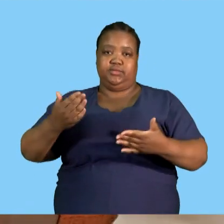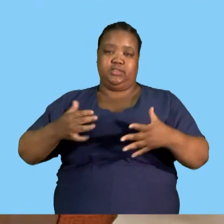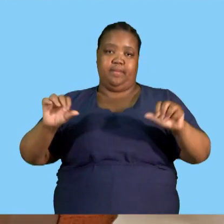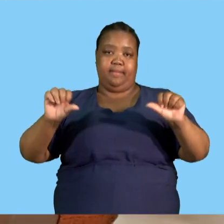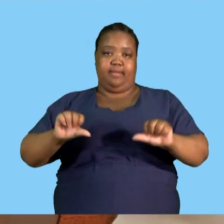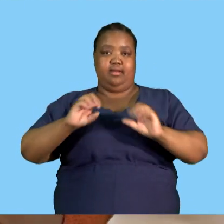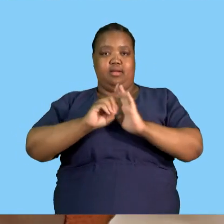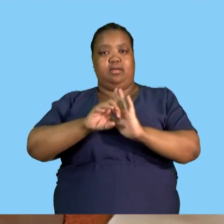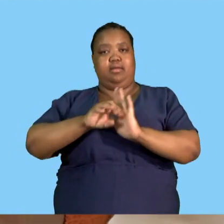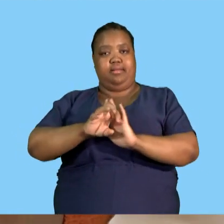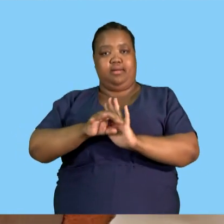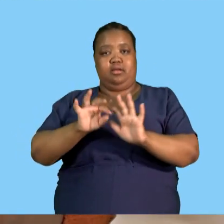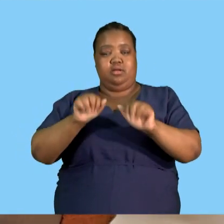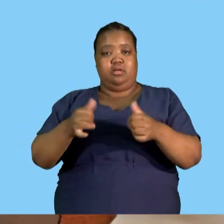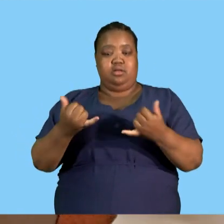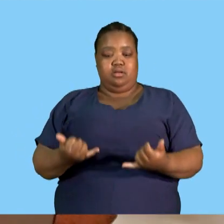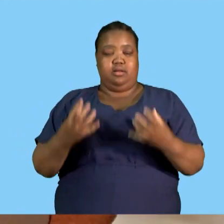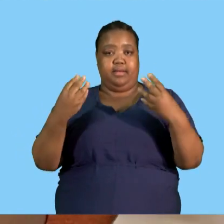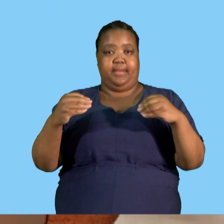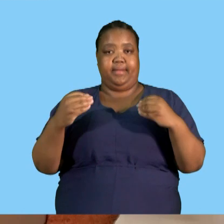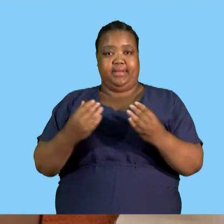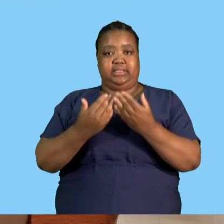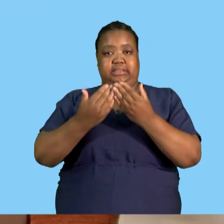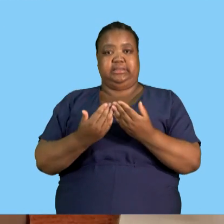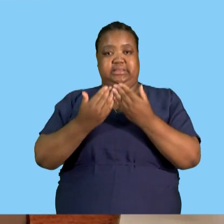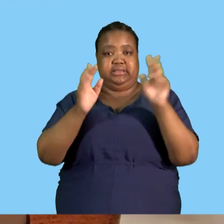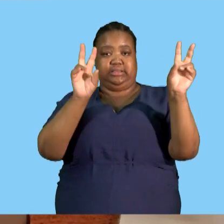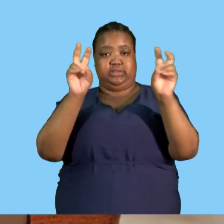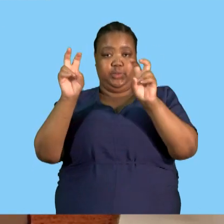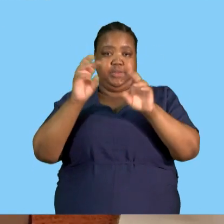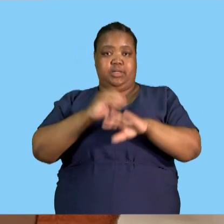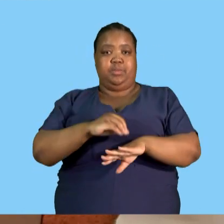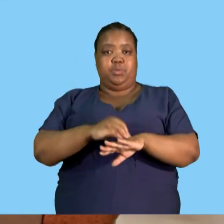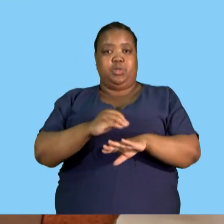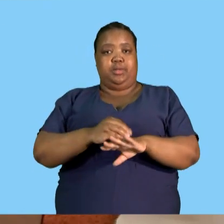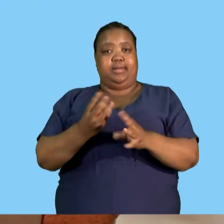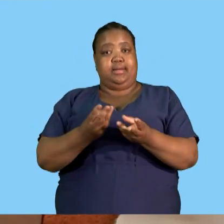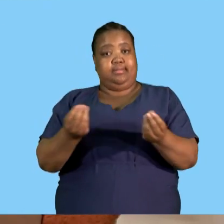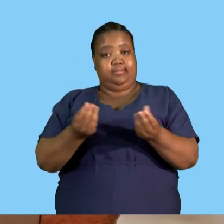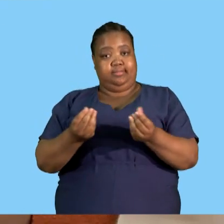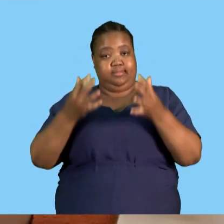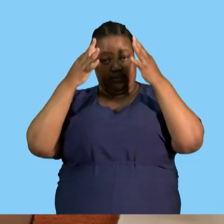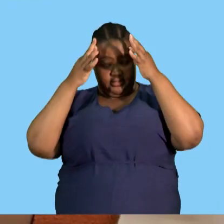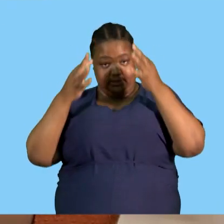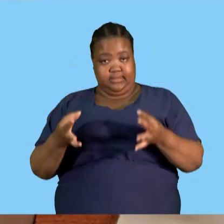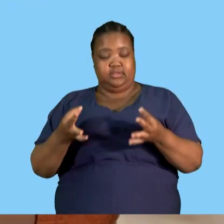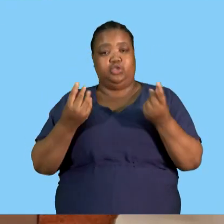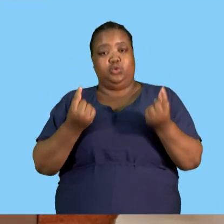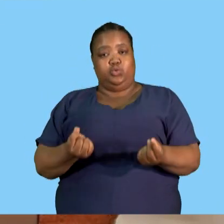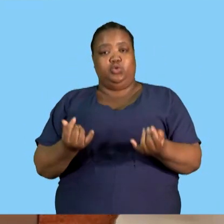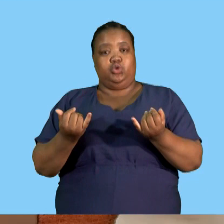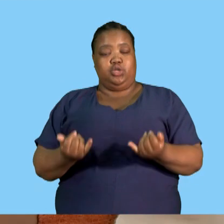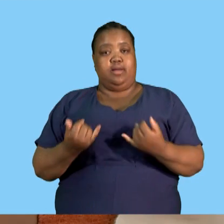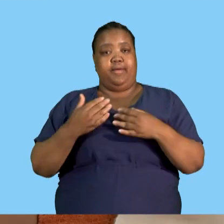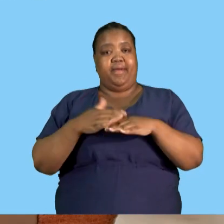Welcome back from the ad break. We will continue with our business studies topic, problem solving and decision making. We are doing